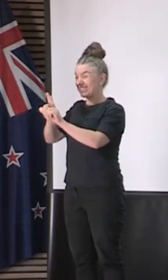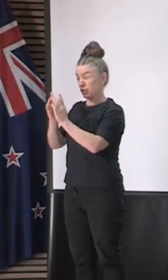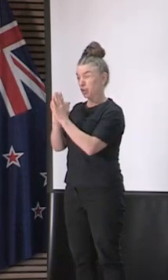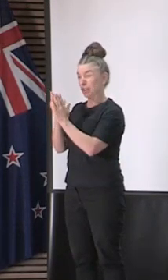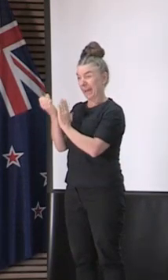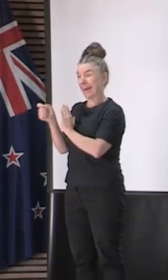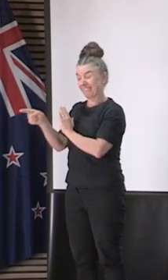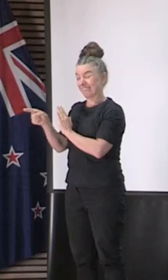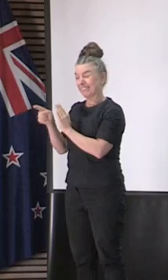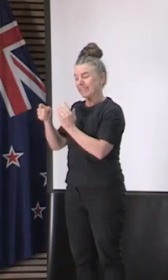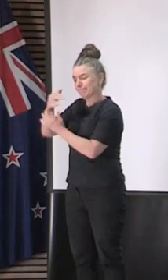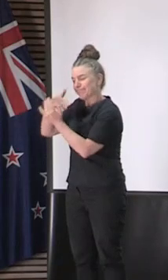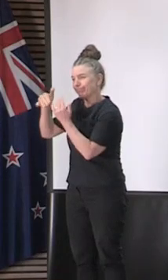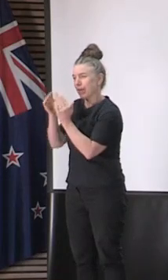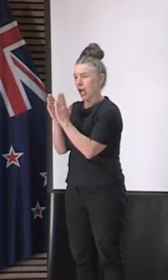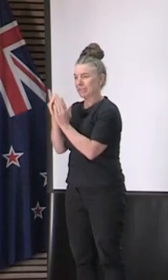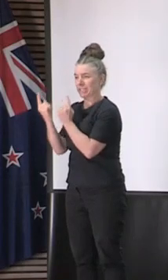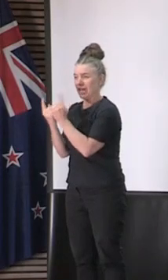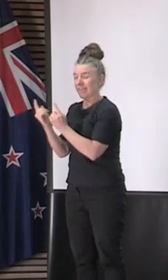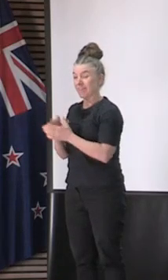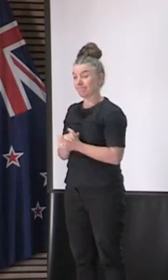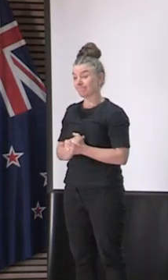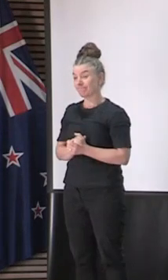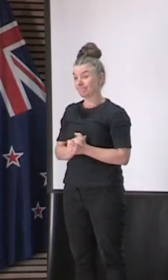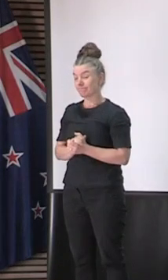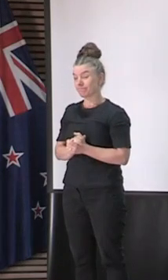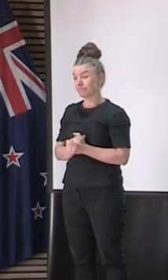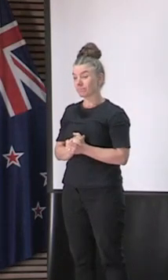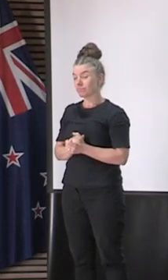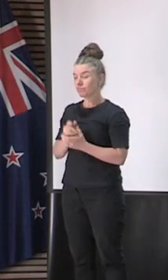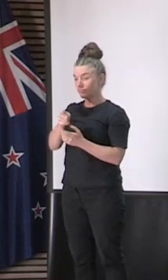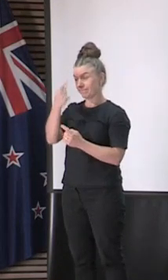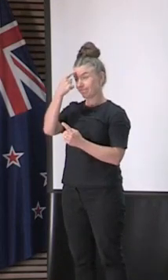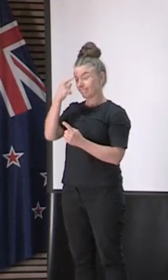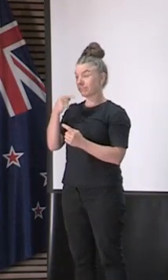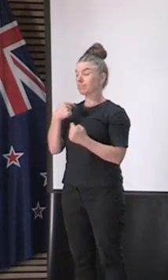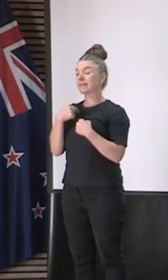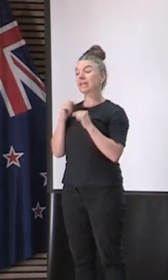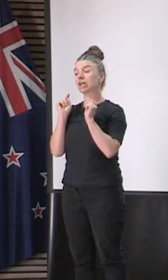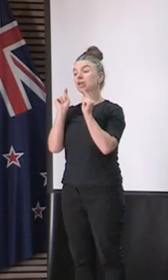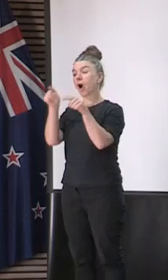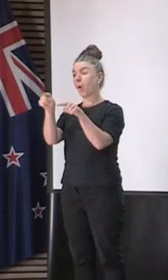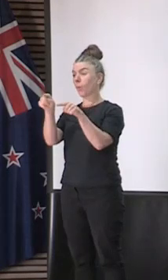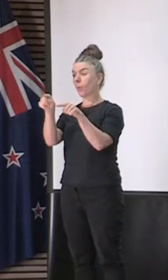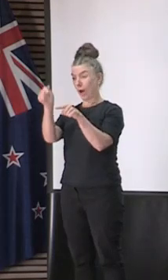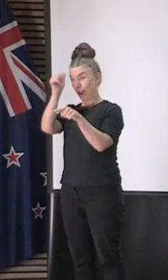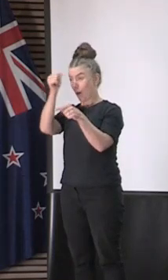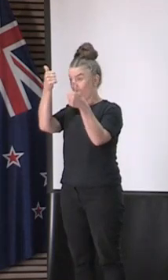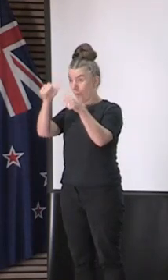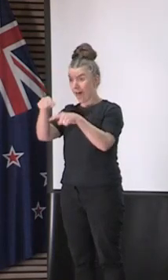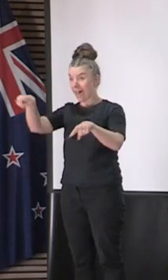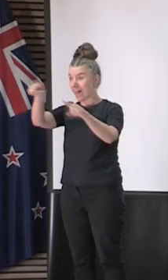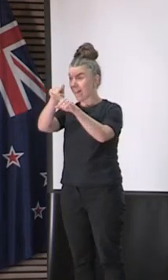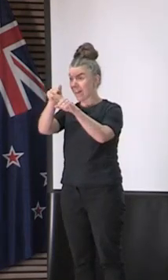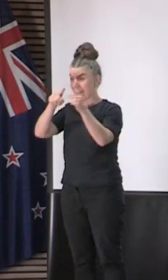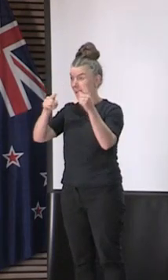fell into that same category. If you think about it very simply about whether or not you're going into a place where you know other people and are likely to congregate with them, that's